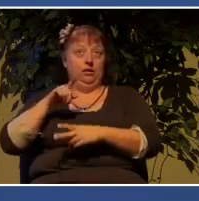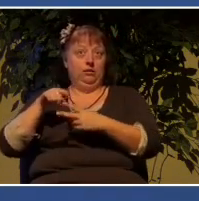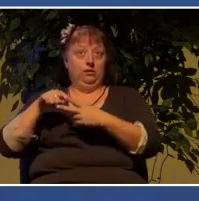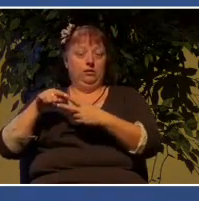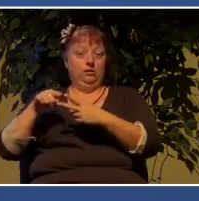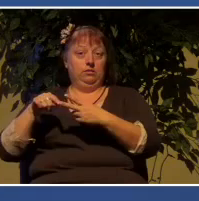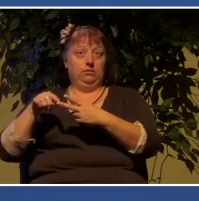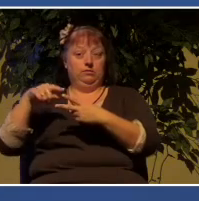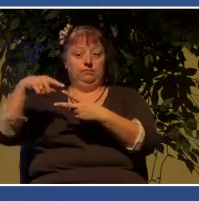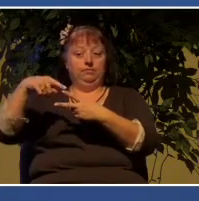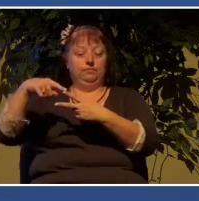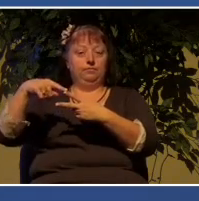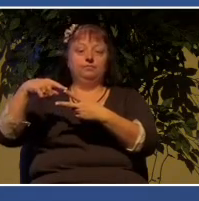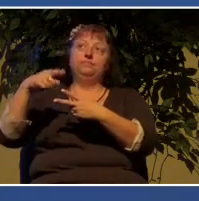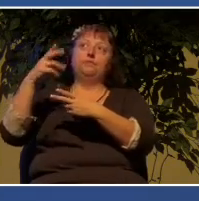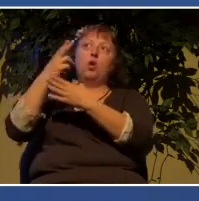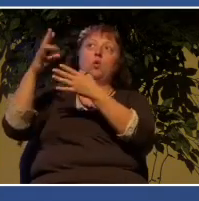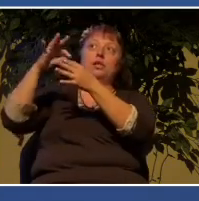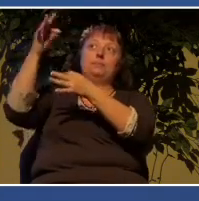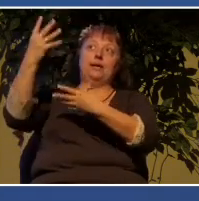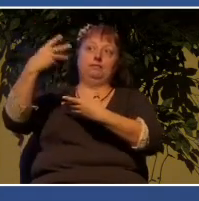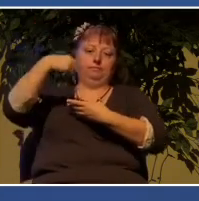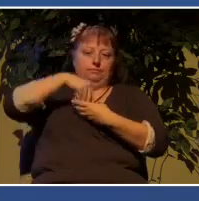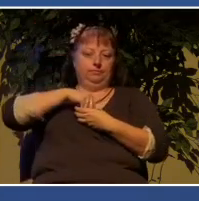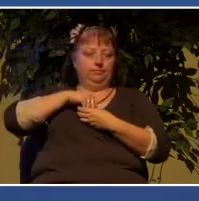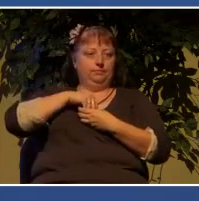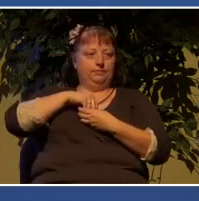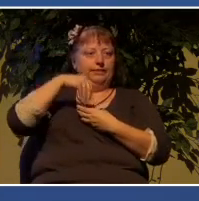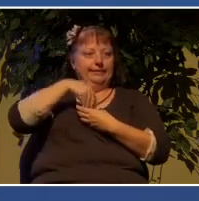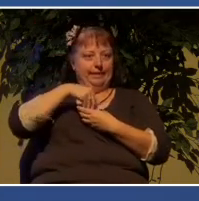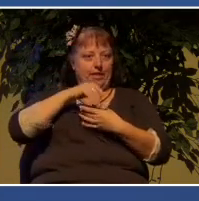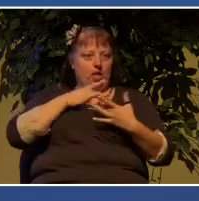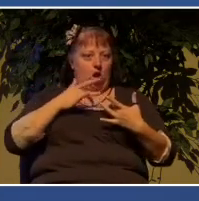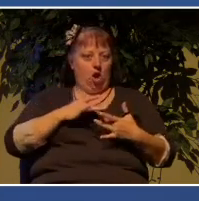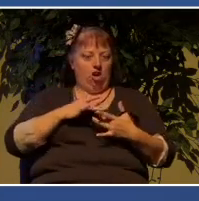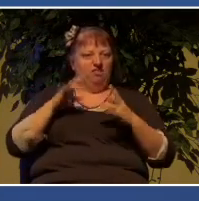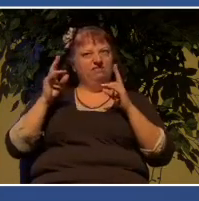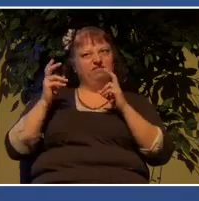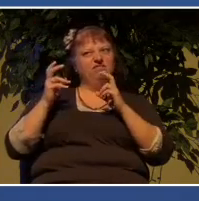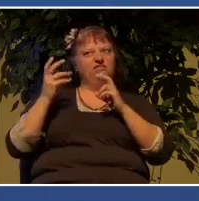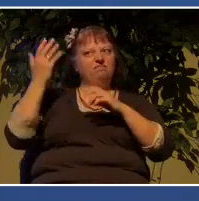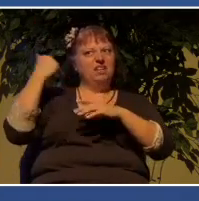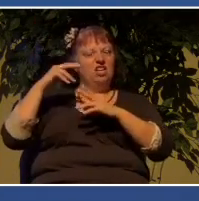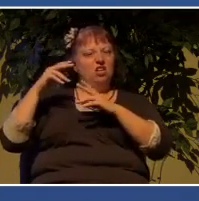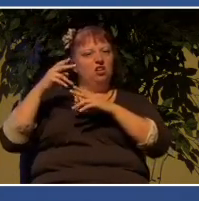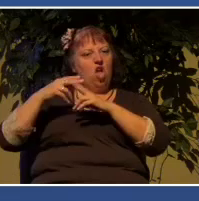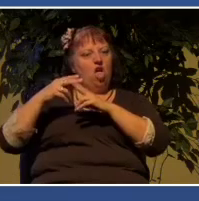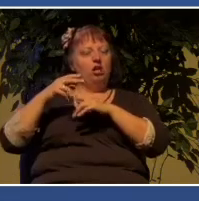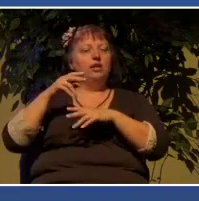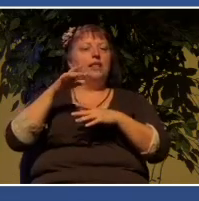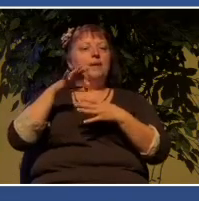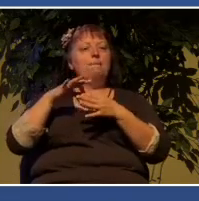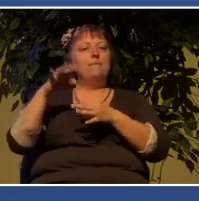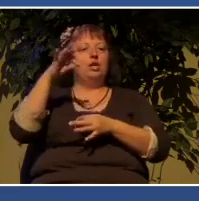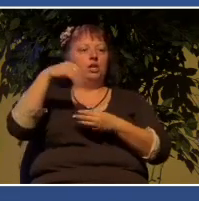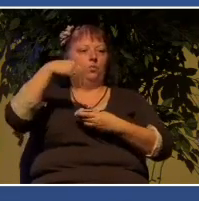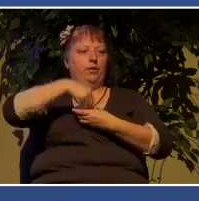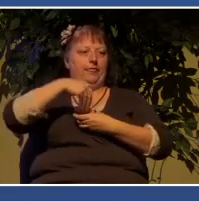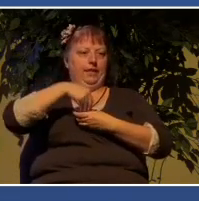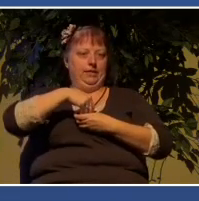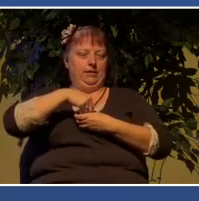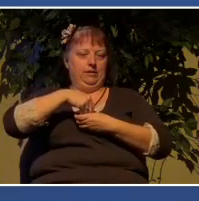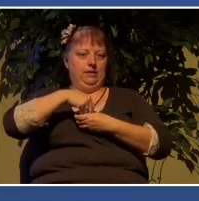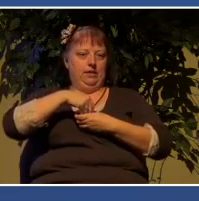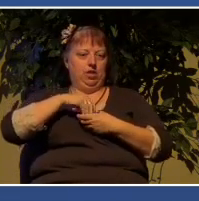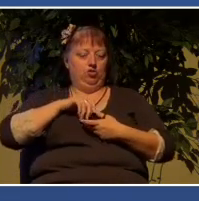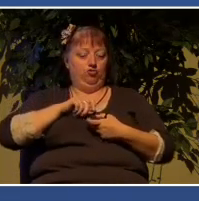coming into our hearts, what Brad Long used to call the spirit within, to transform us from the